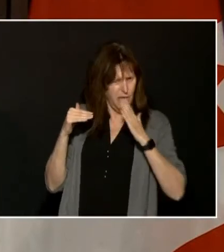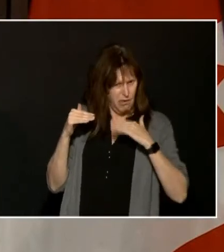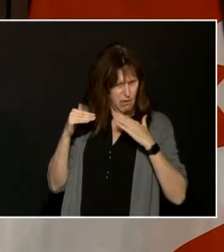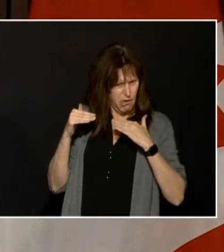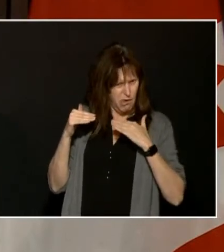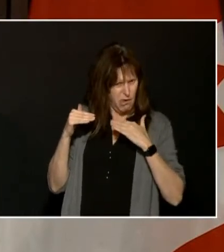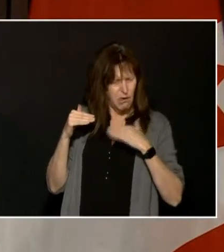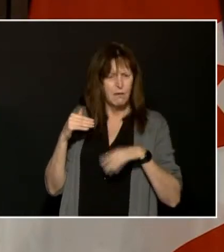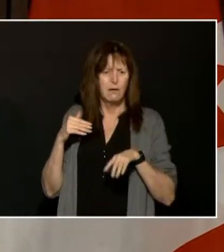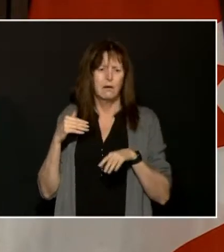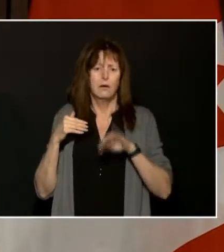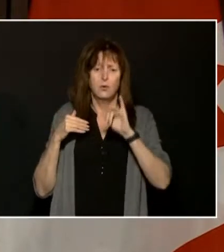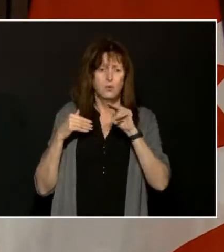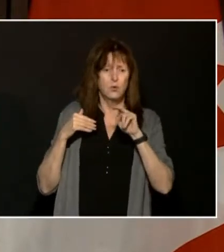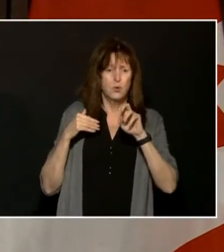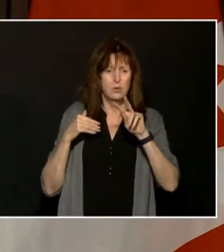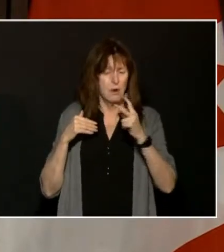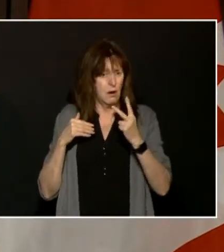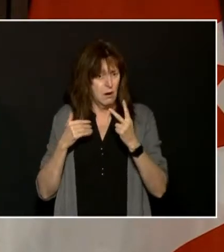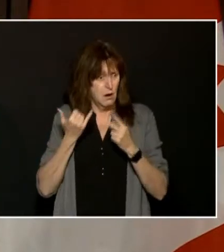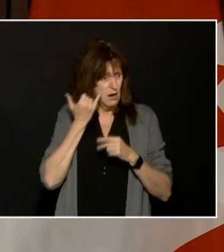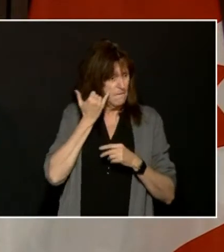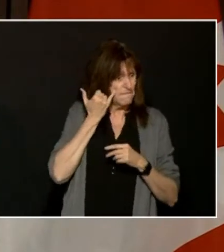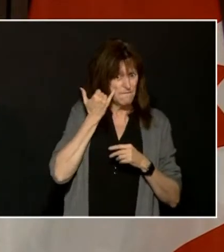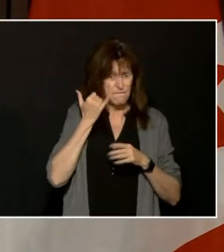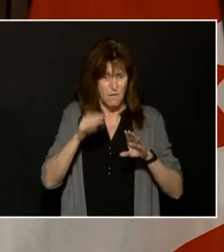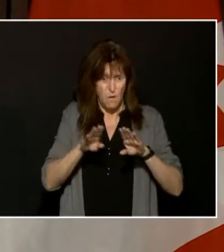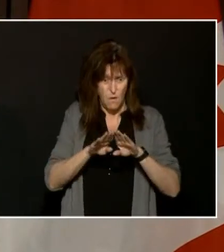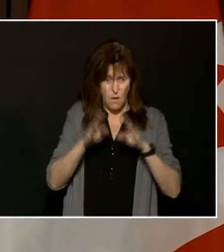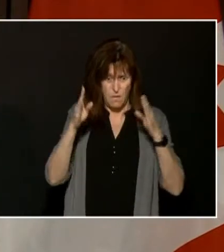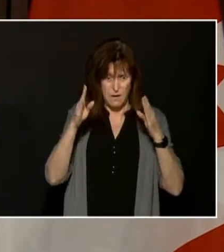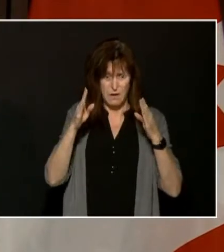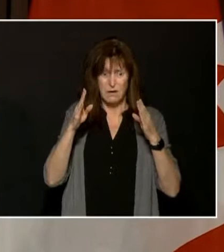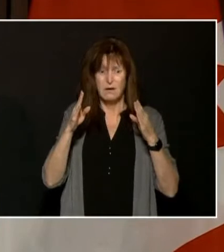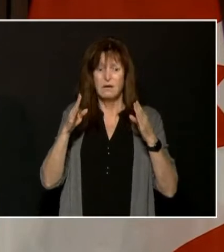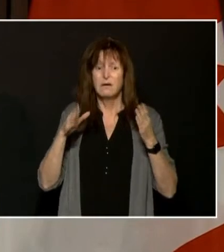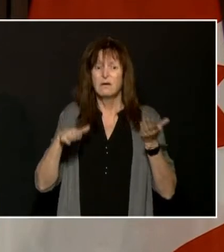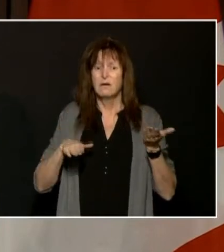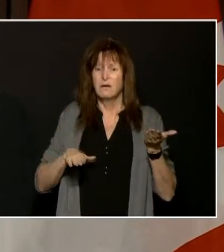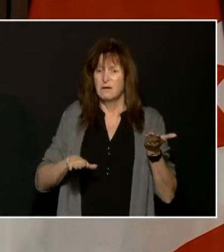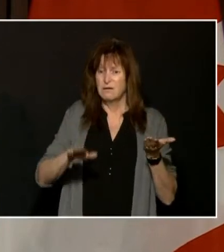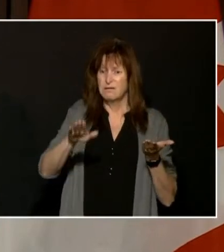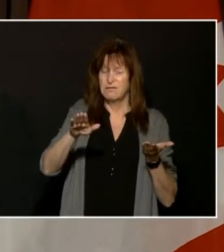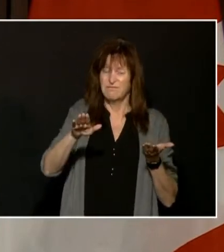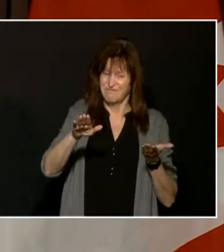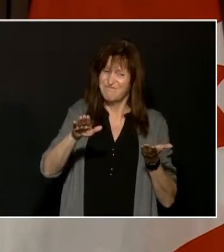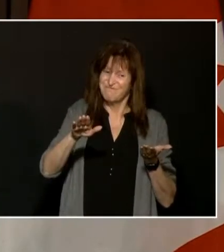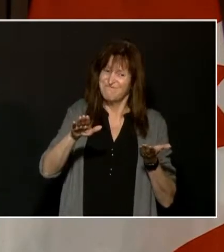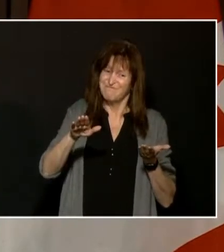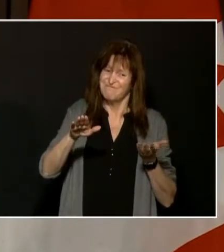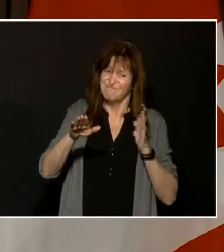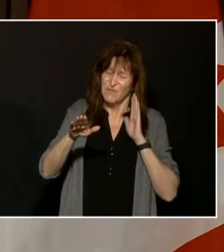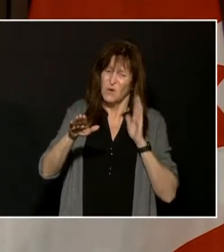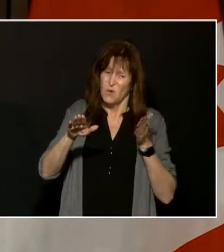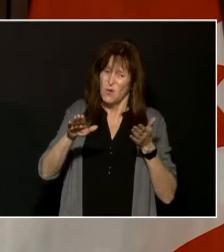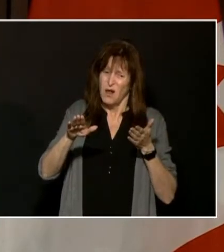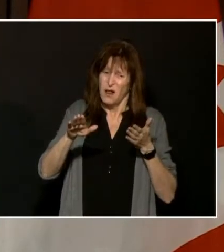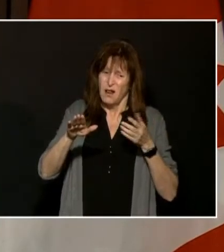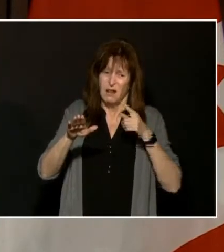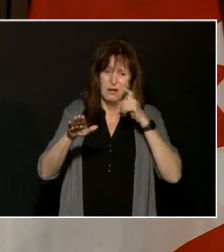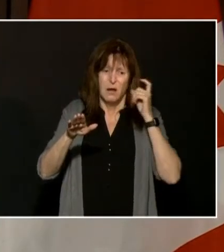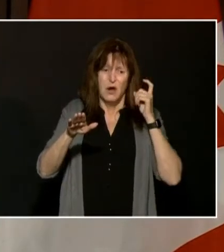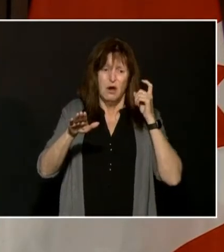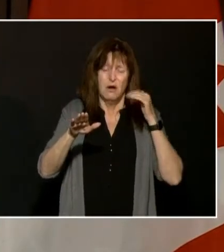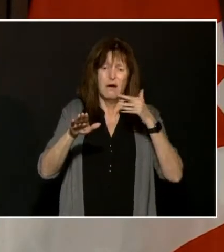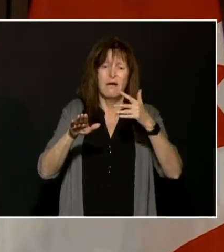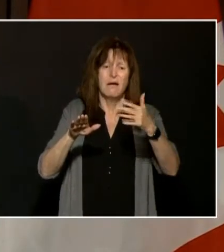cases that will likely subside later in the summer. Waiting till the middle of June to reopen will likely bring cases down to a very low level and a consistent downward